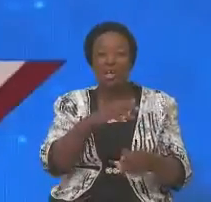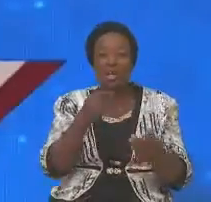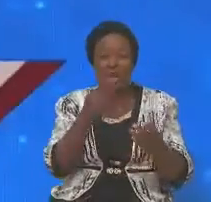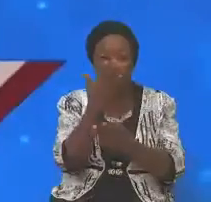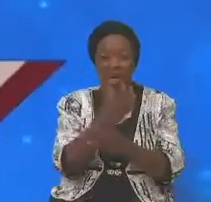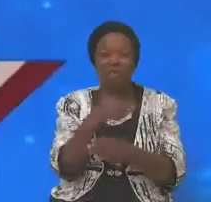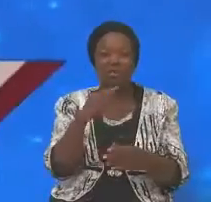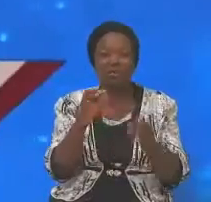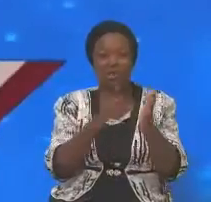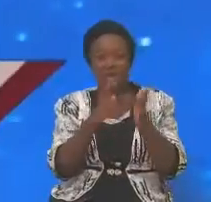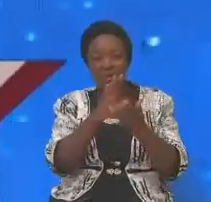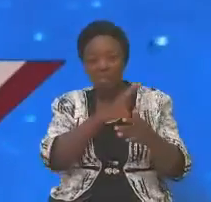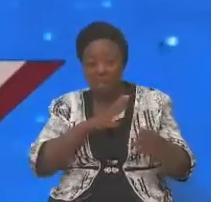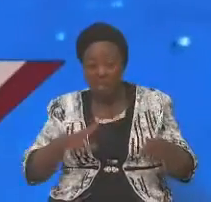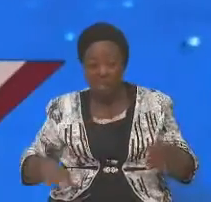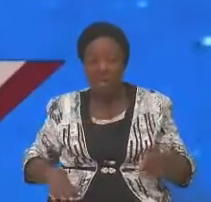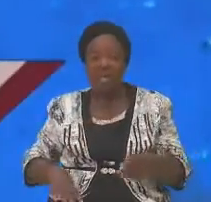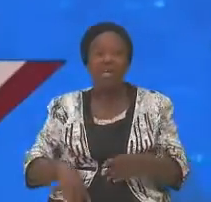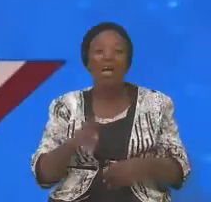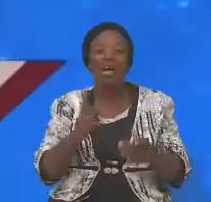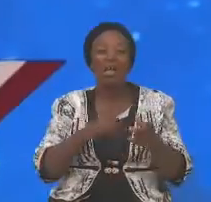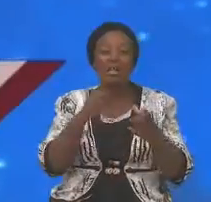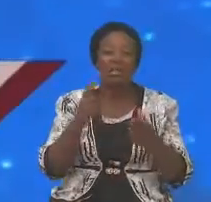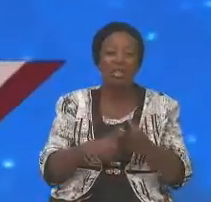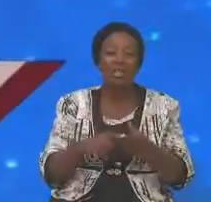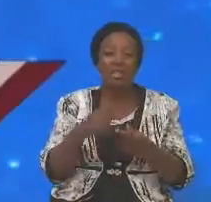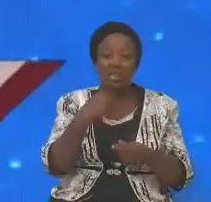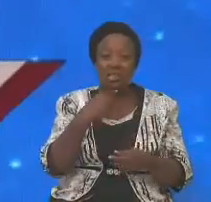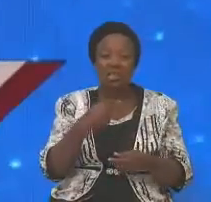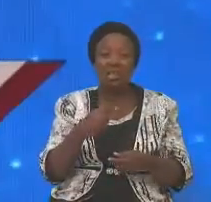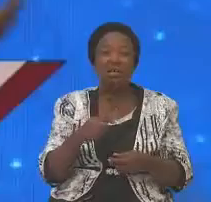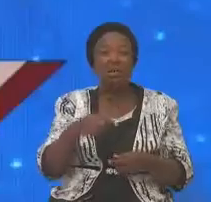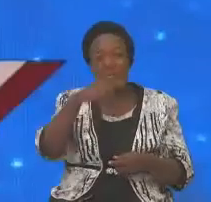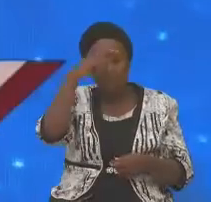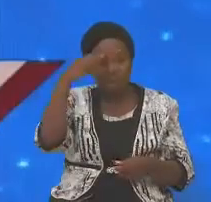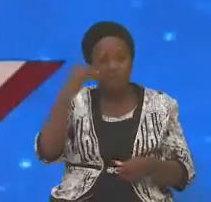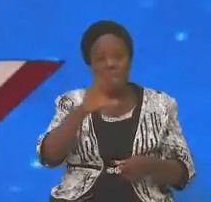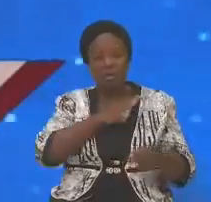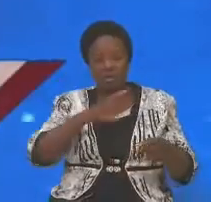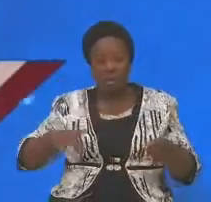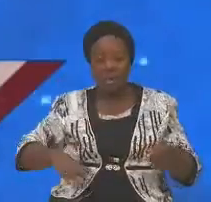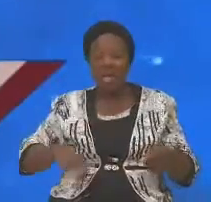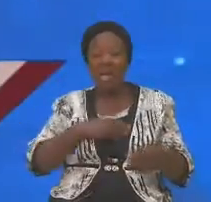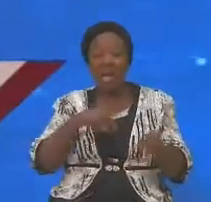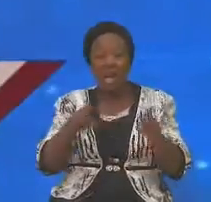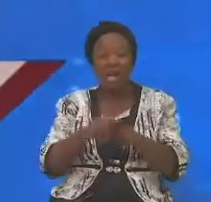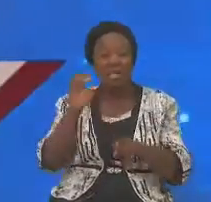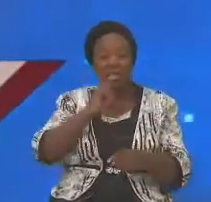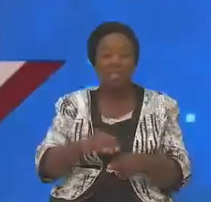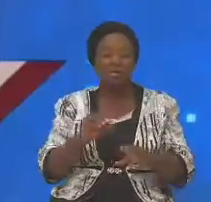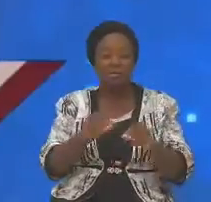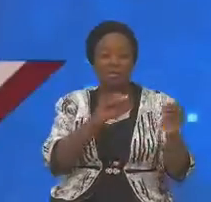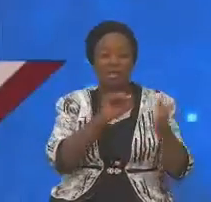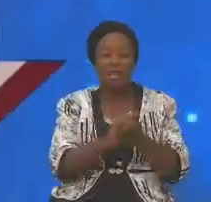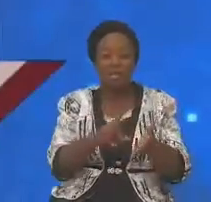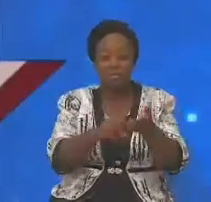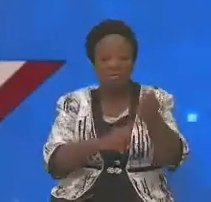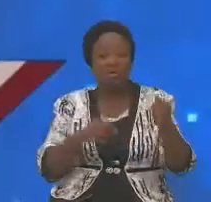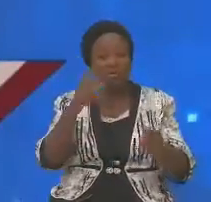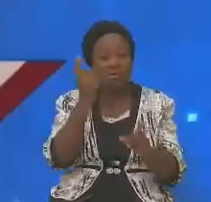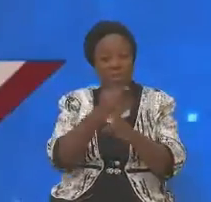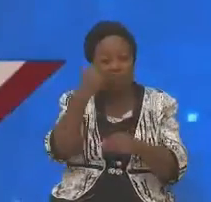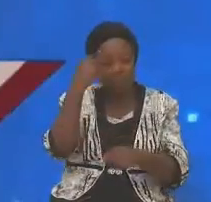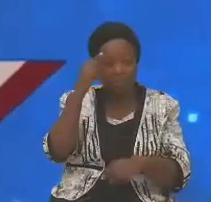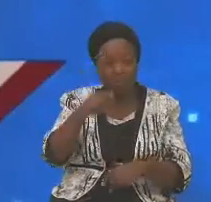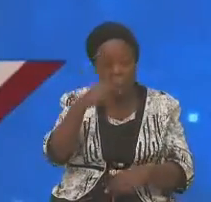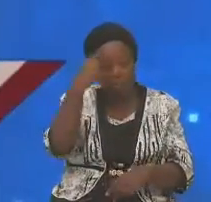the mouth of Jesus Christ. And you may not have the word, you may not know what to say, but Christ has lifted up the rod on